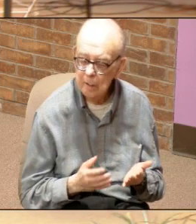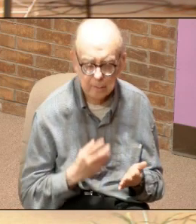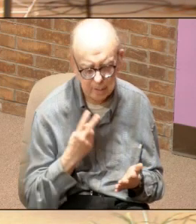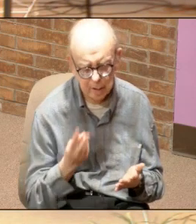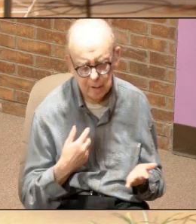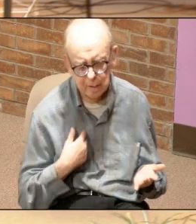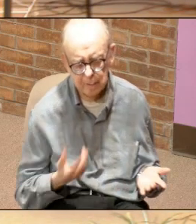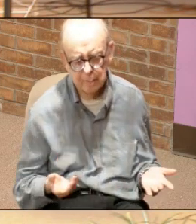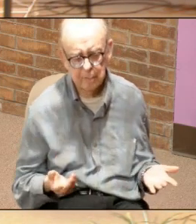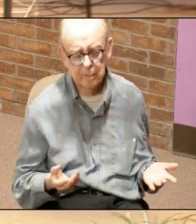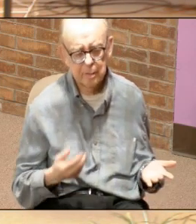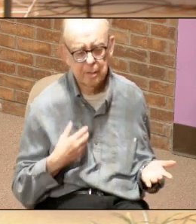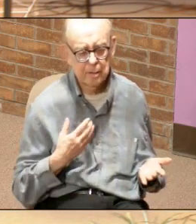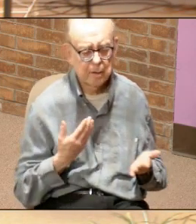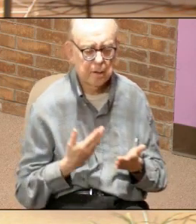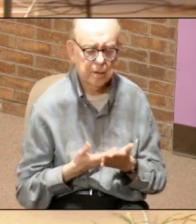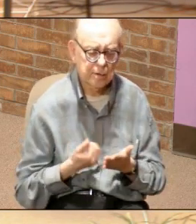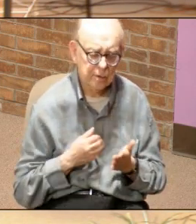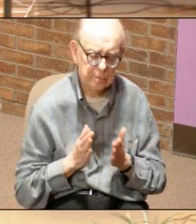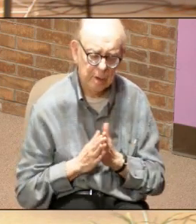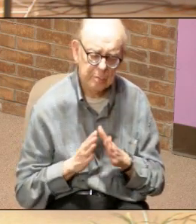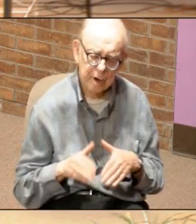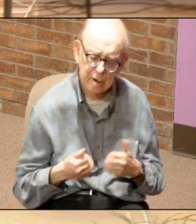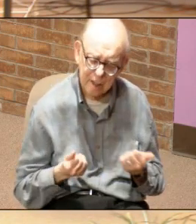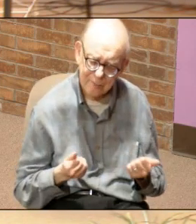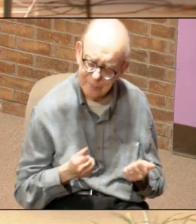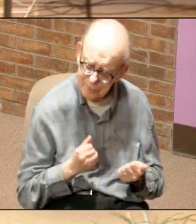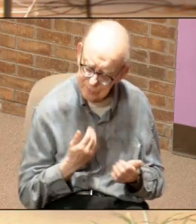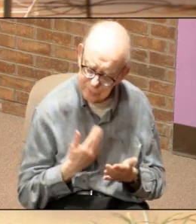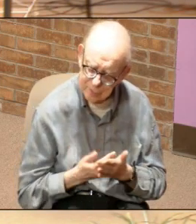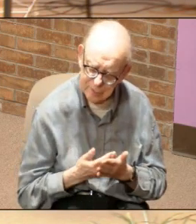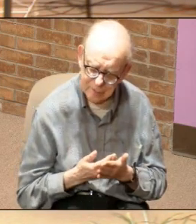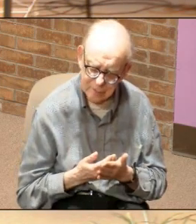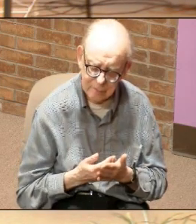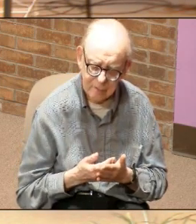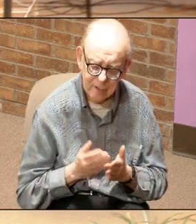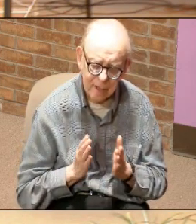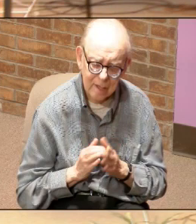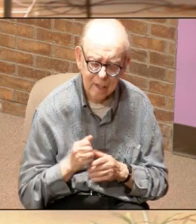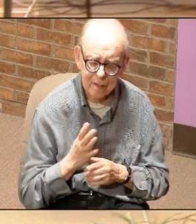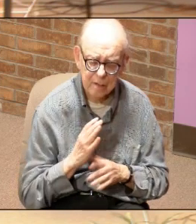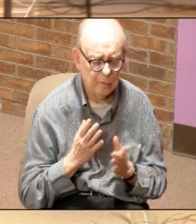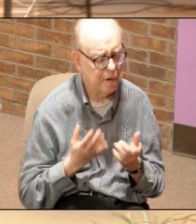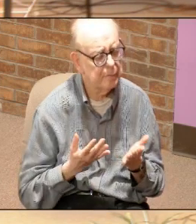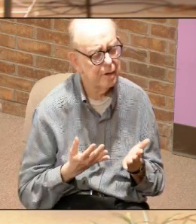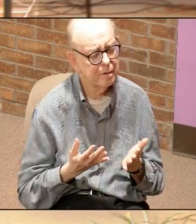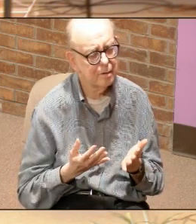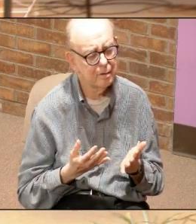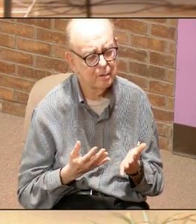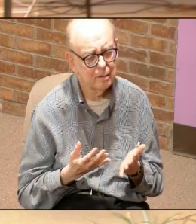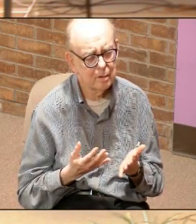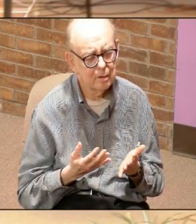See how good my prayer life is? And ask him, hold on a minute.